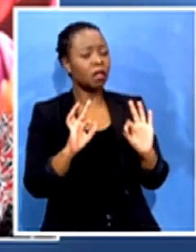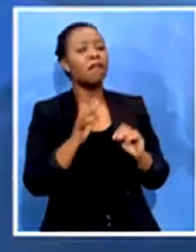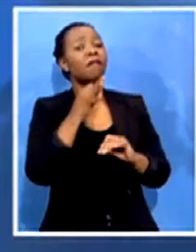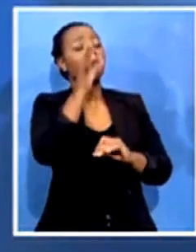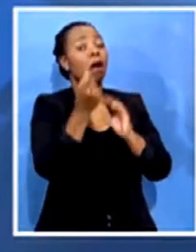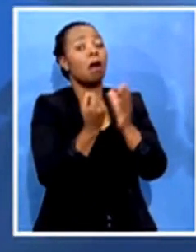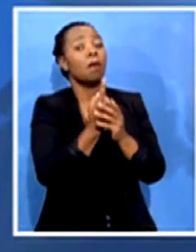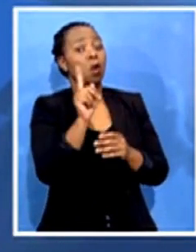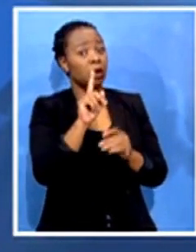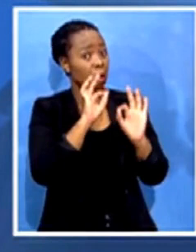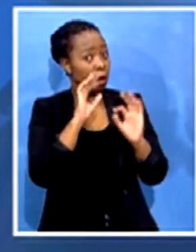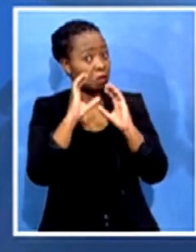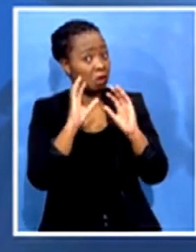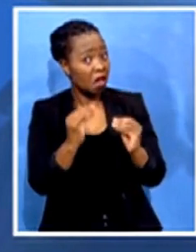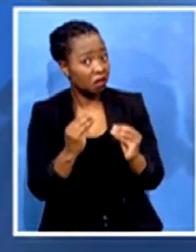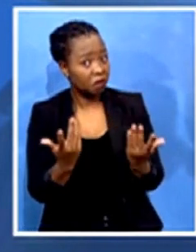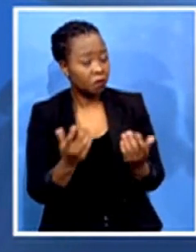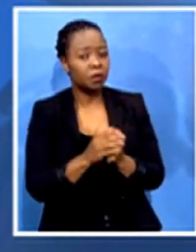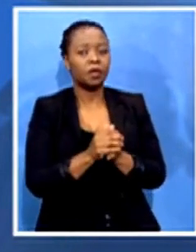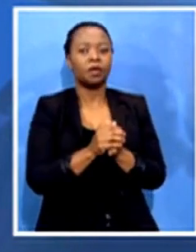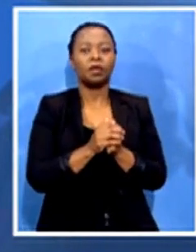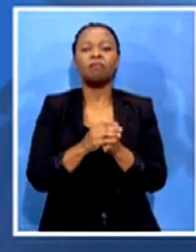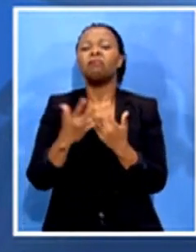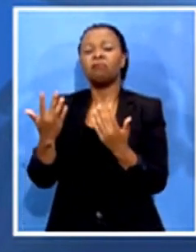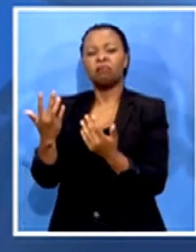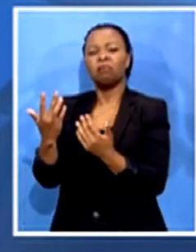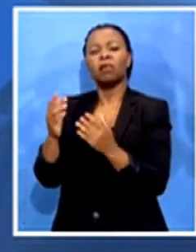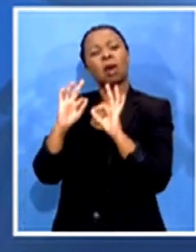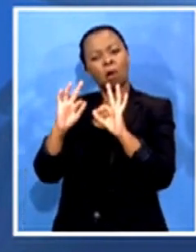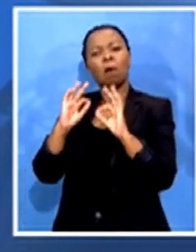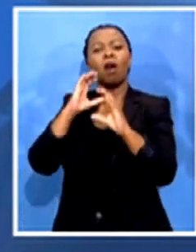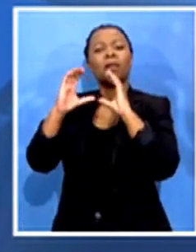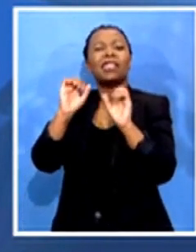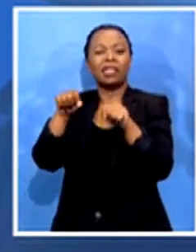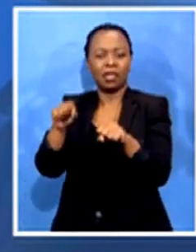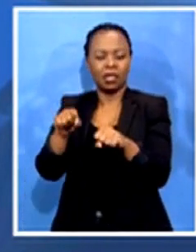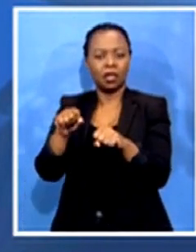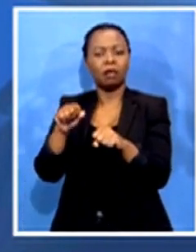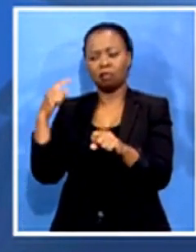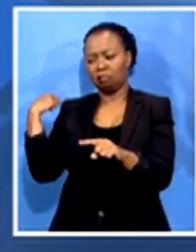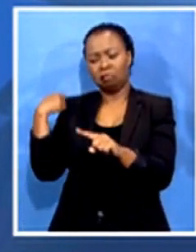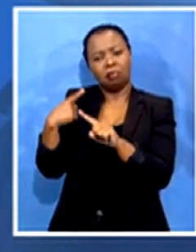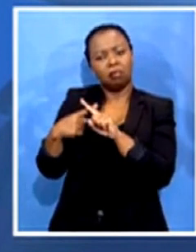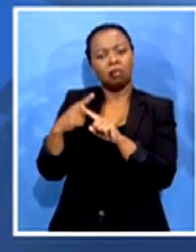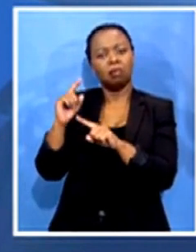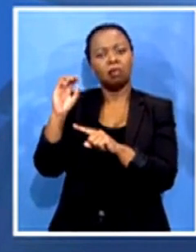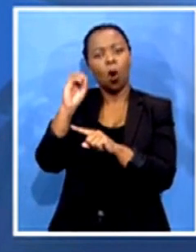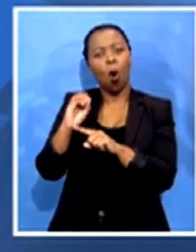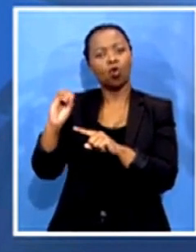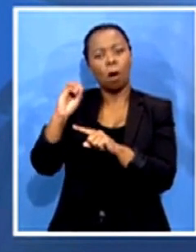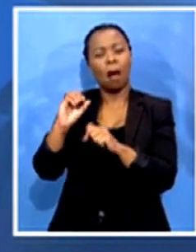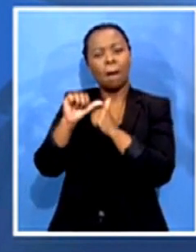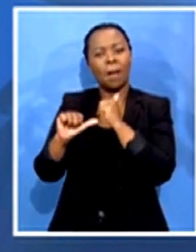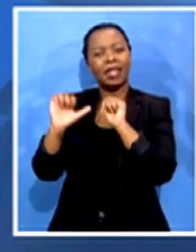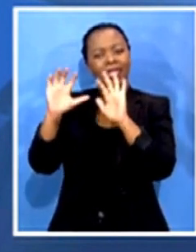There has been proper communication. We've been communicating actually since October to highlight to the individuals that we were going to extend